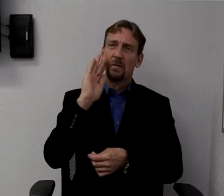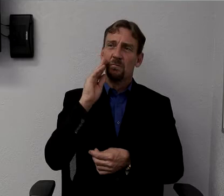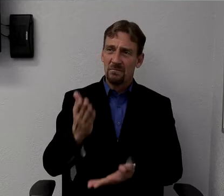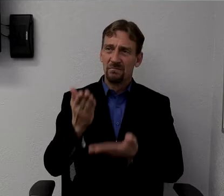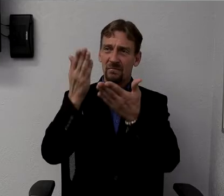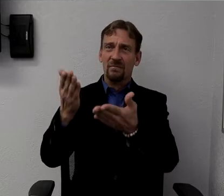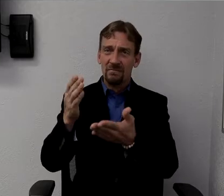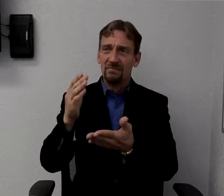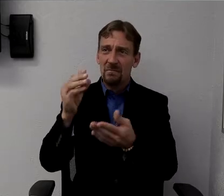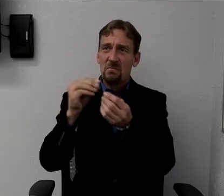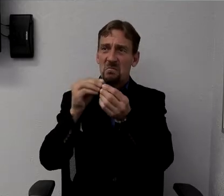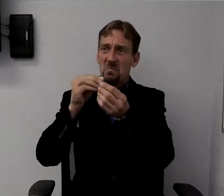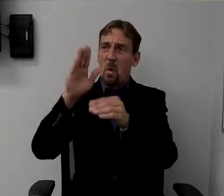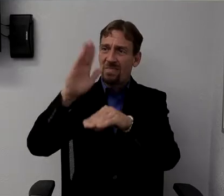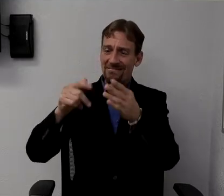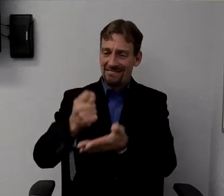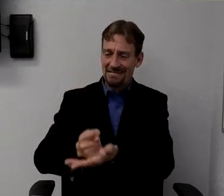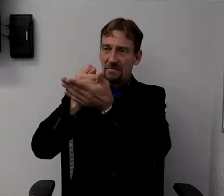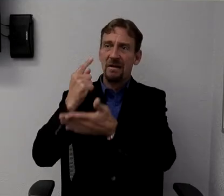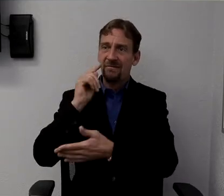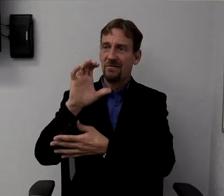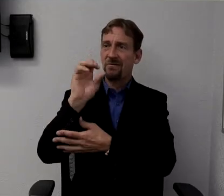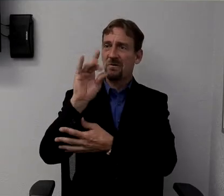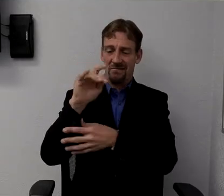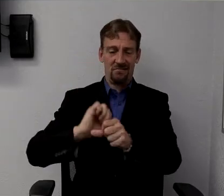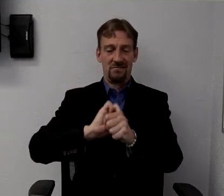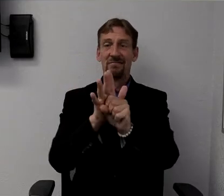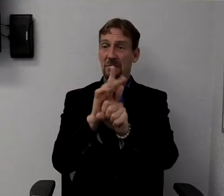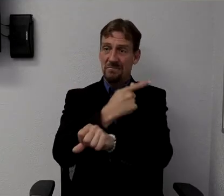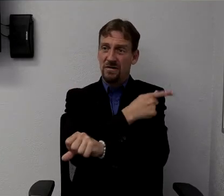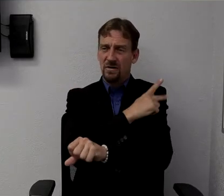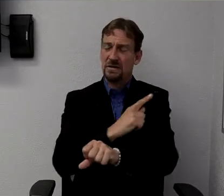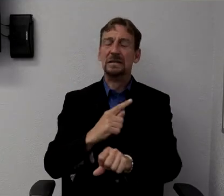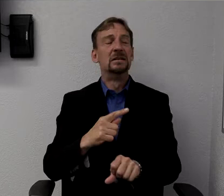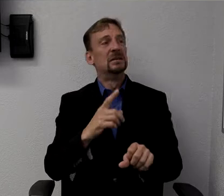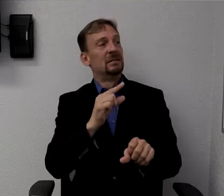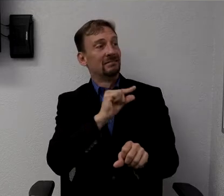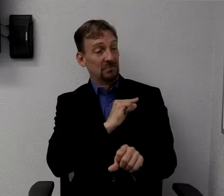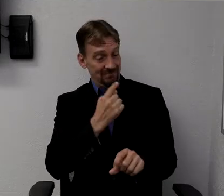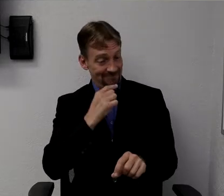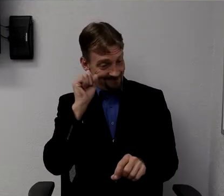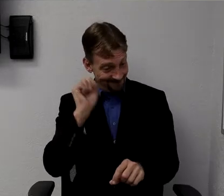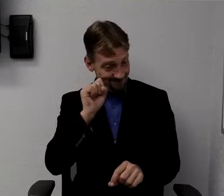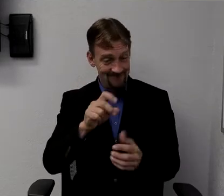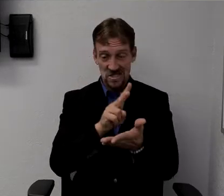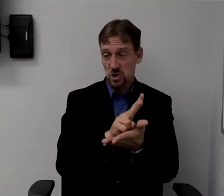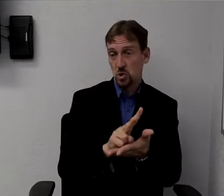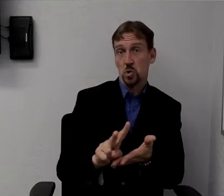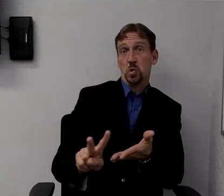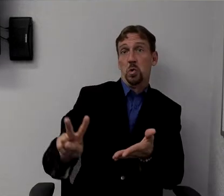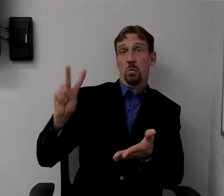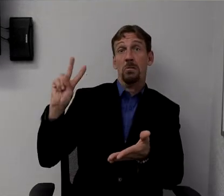our COVID-19 patients? Yes, about probably 2 weeks ago when we